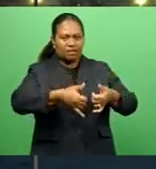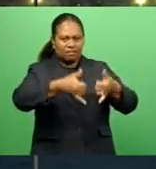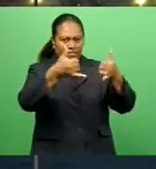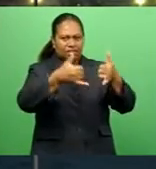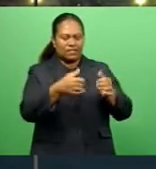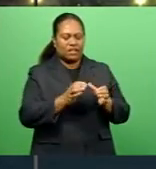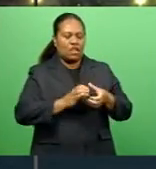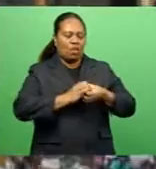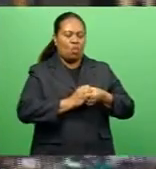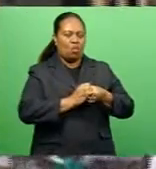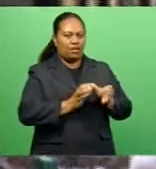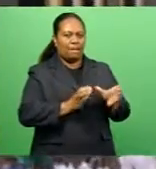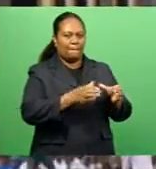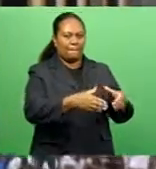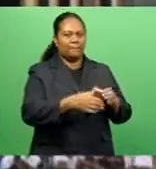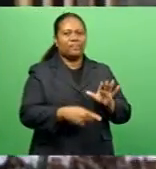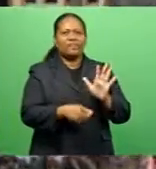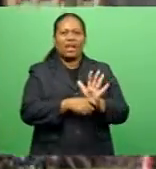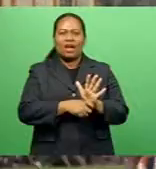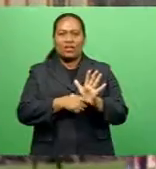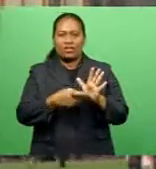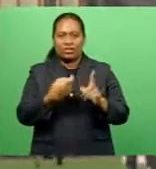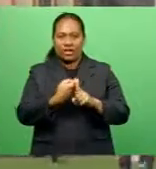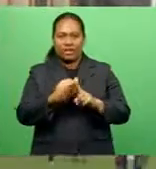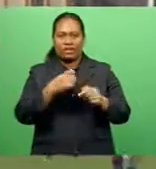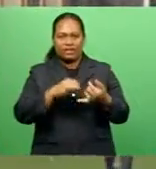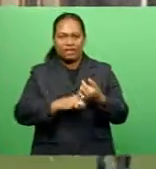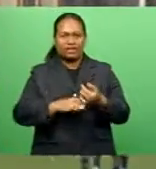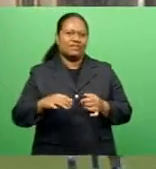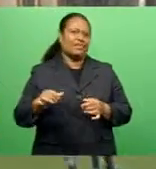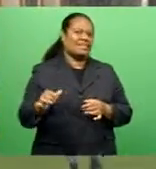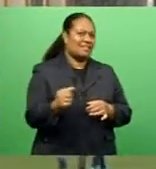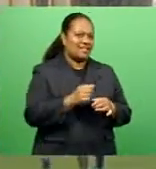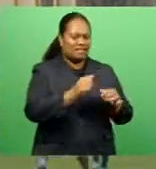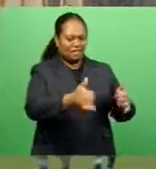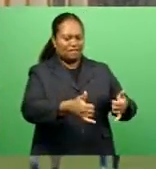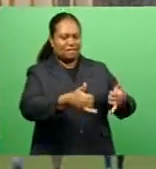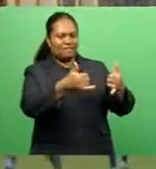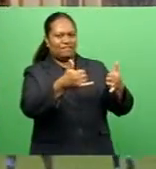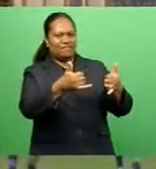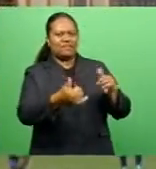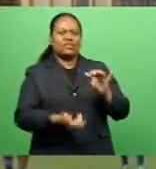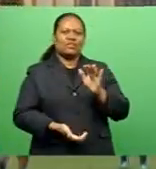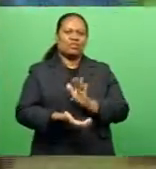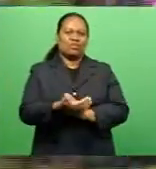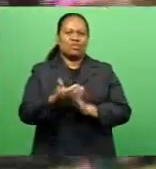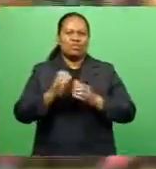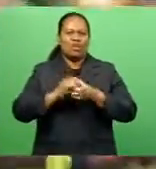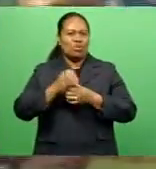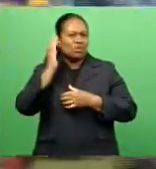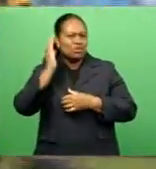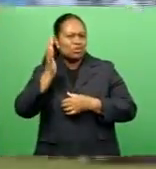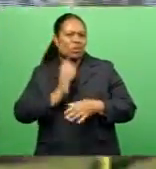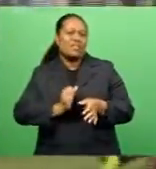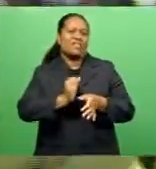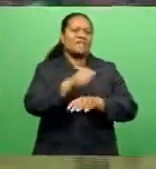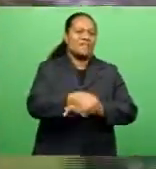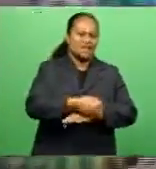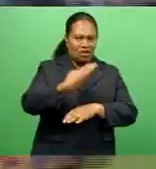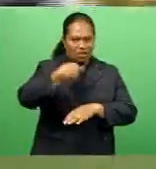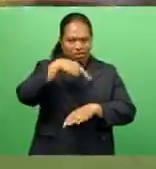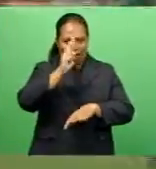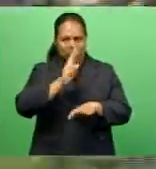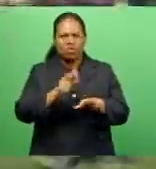pools today. RKS managed to take the tanoa back to Londoni after beating a spirited Ratu Latianara